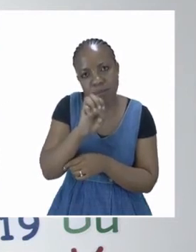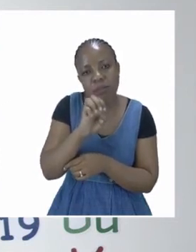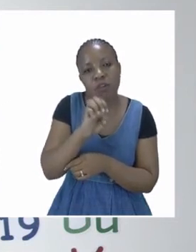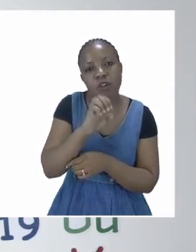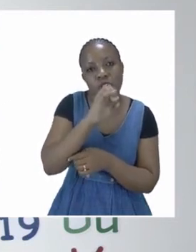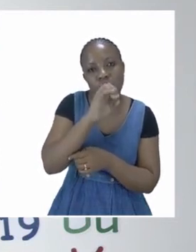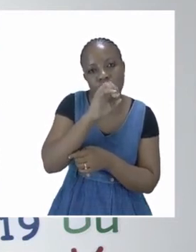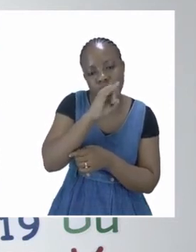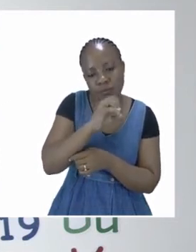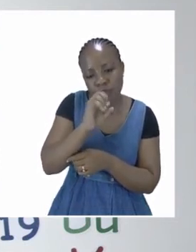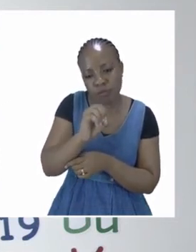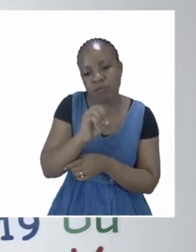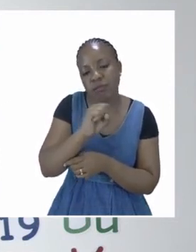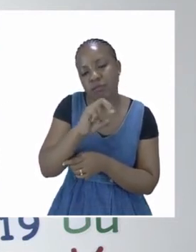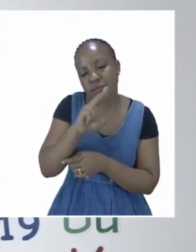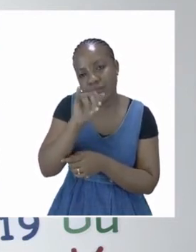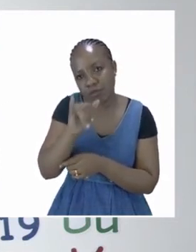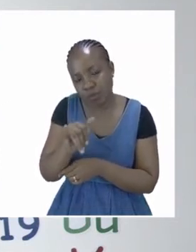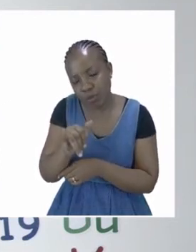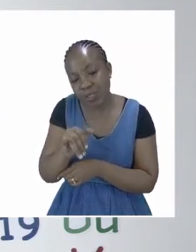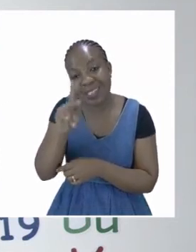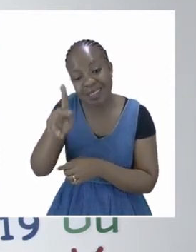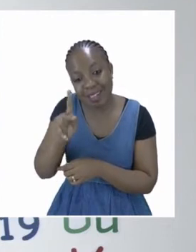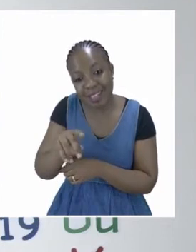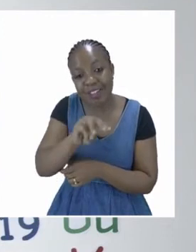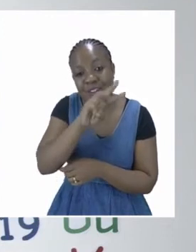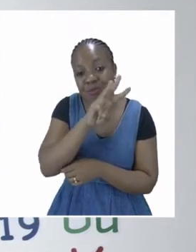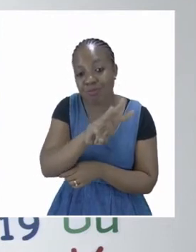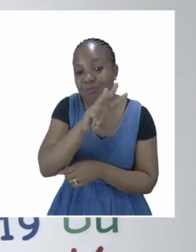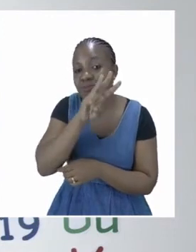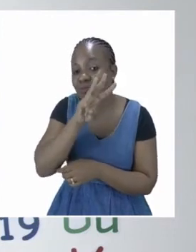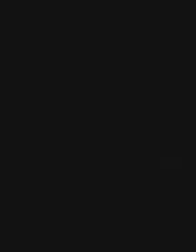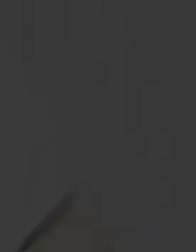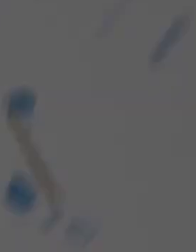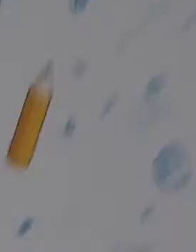addition our website zoshi online